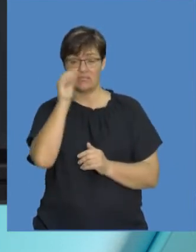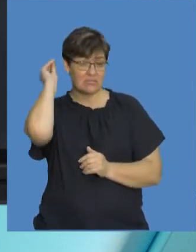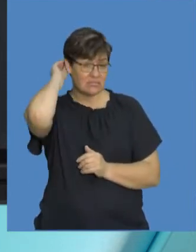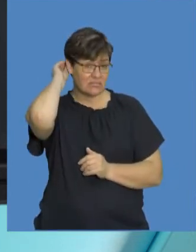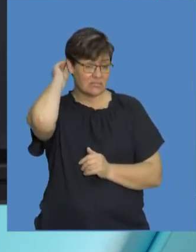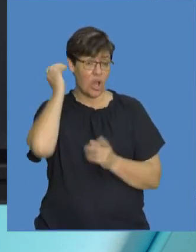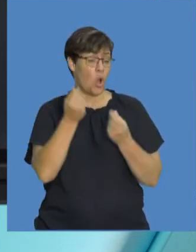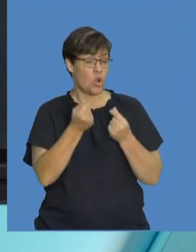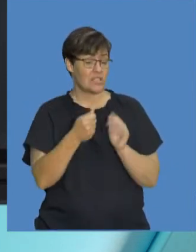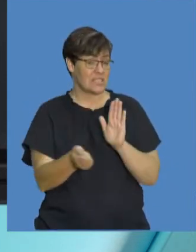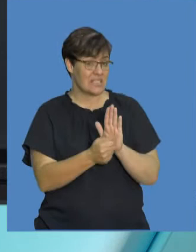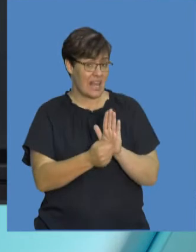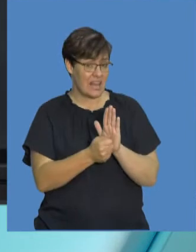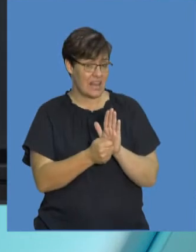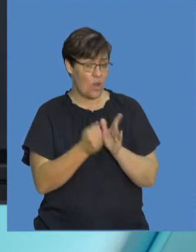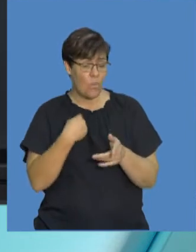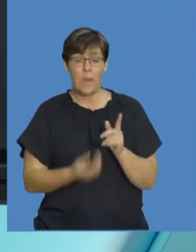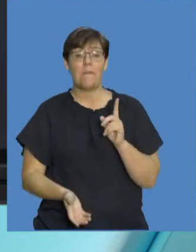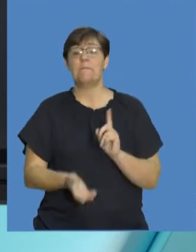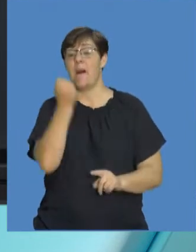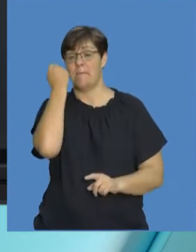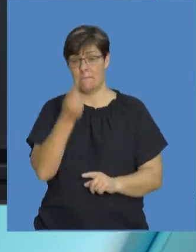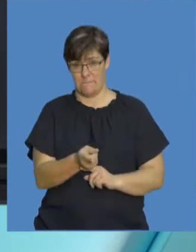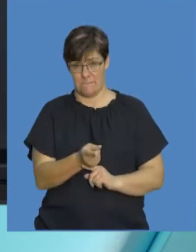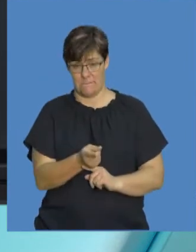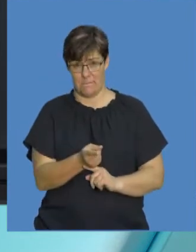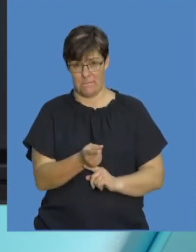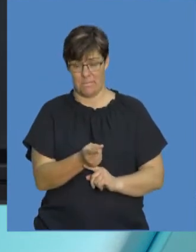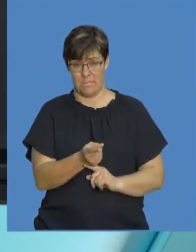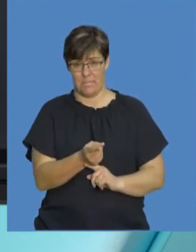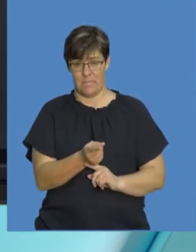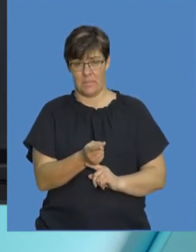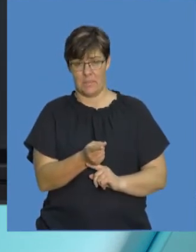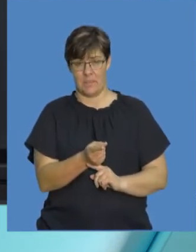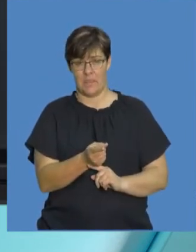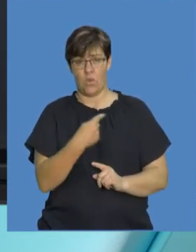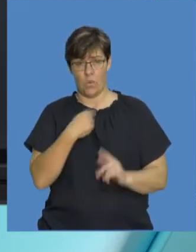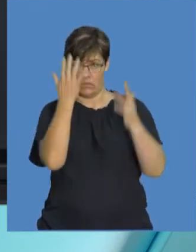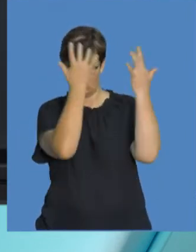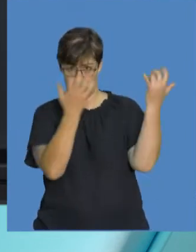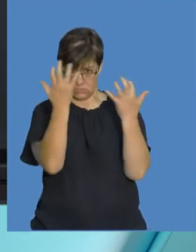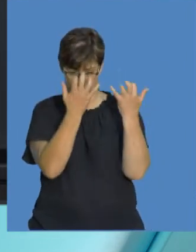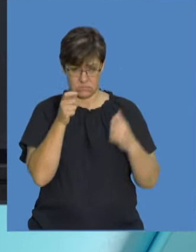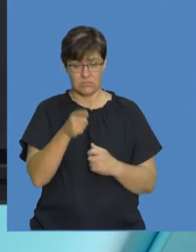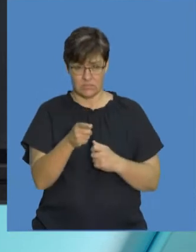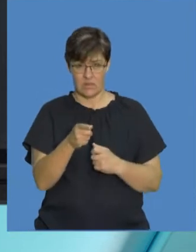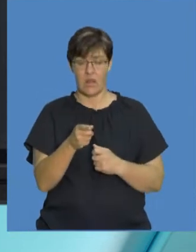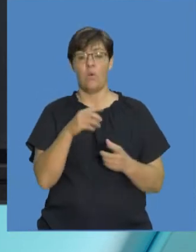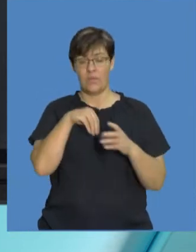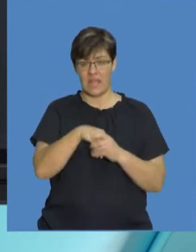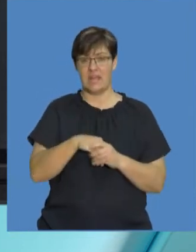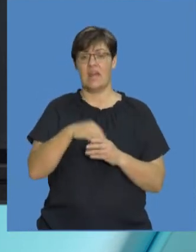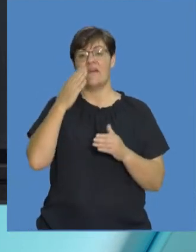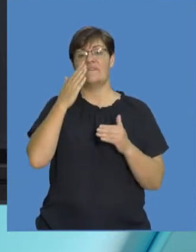special note on the cost of sales. It was a figure that we derived. It was a figure that we